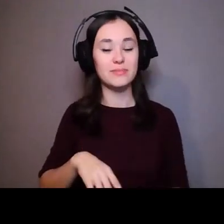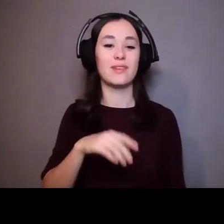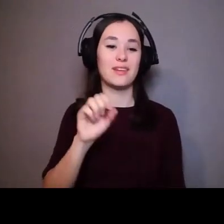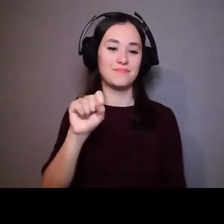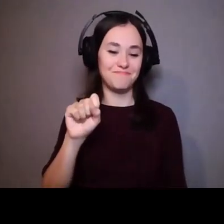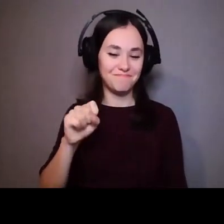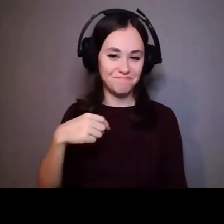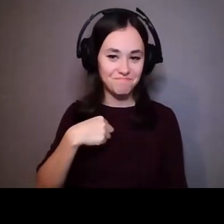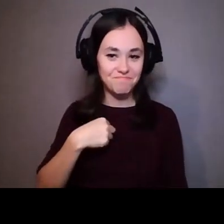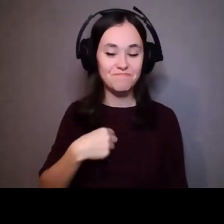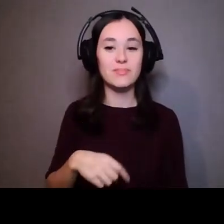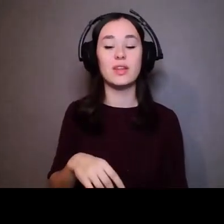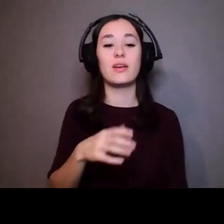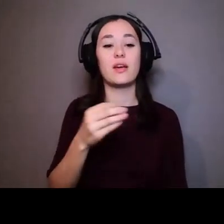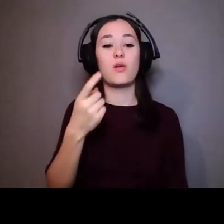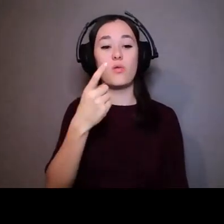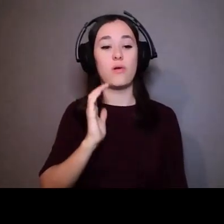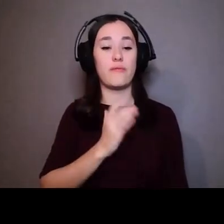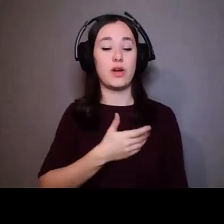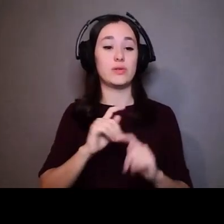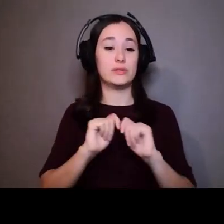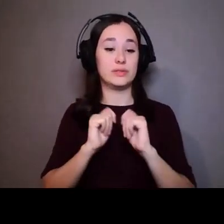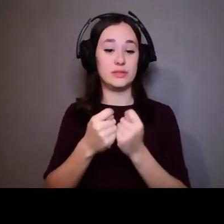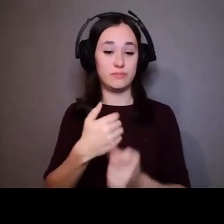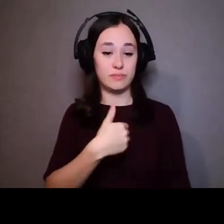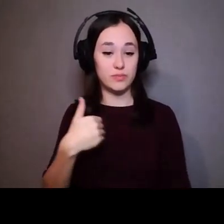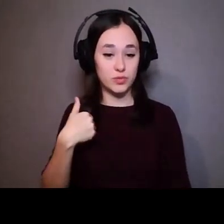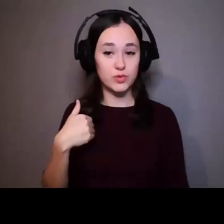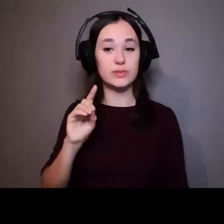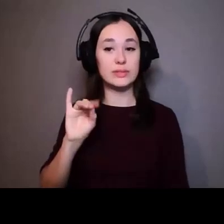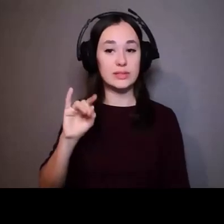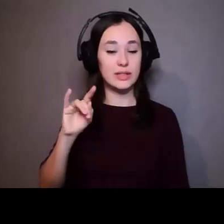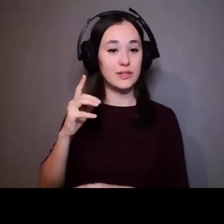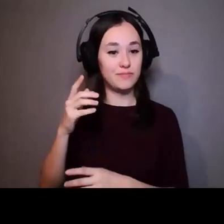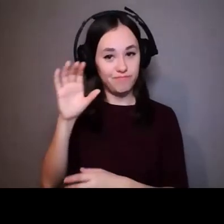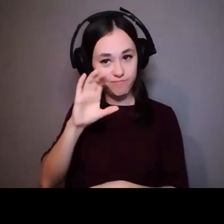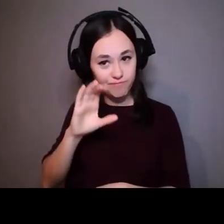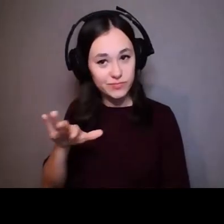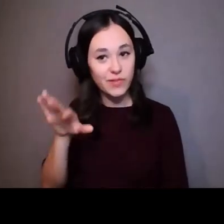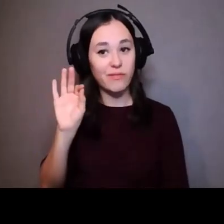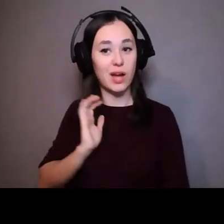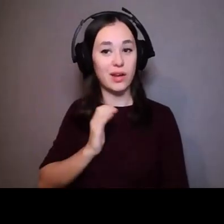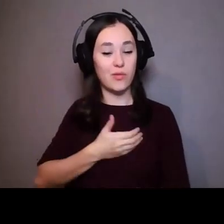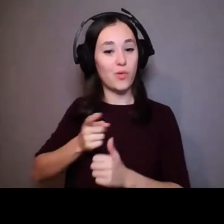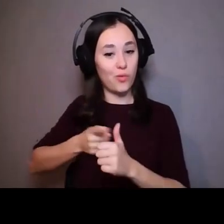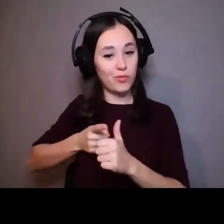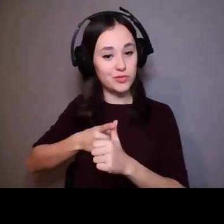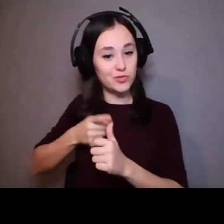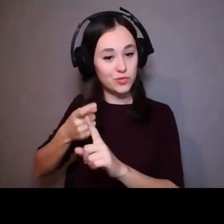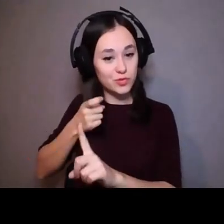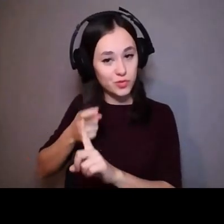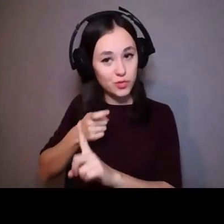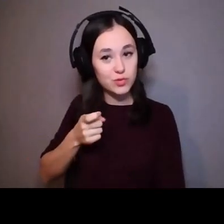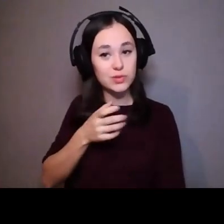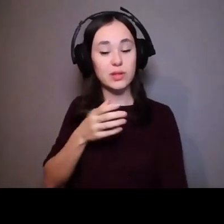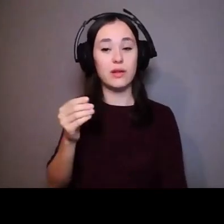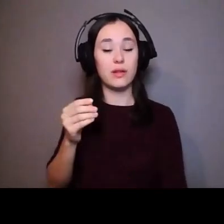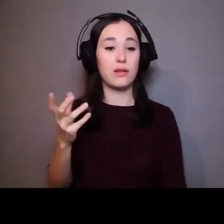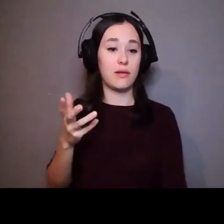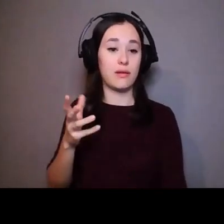pull the original source and confirmed that the comment on the estimated cost